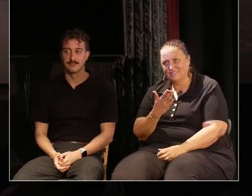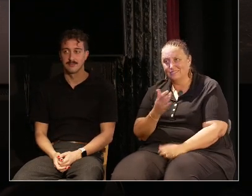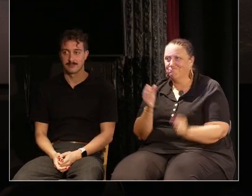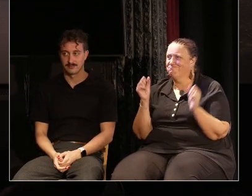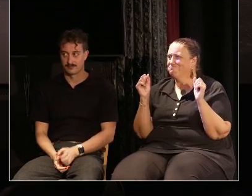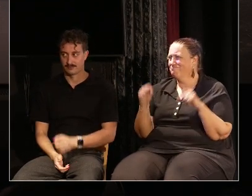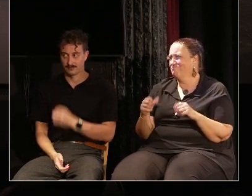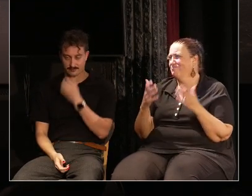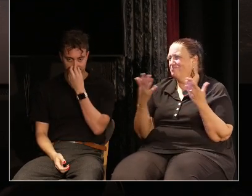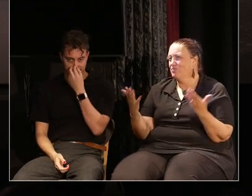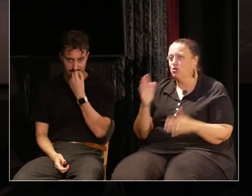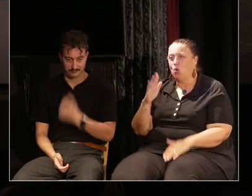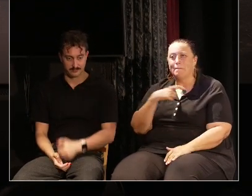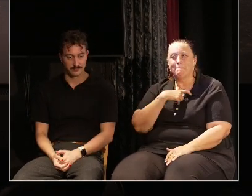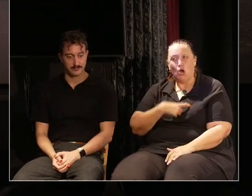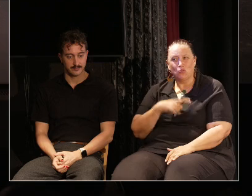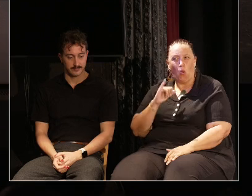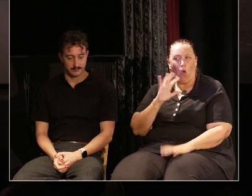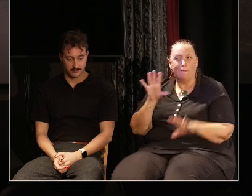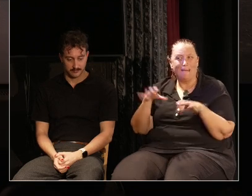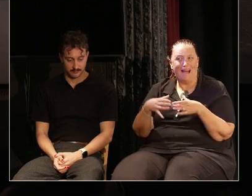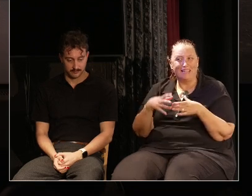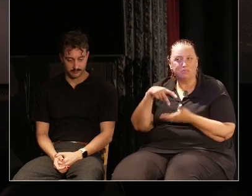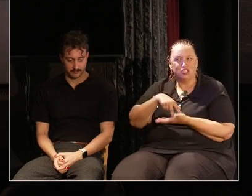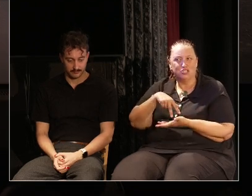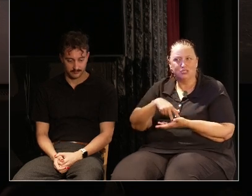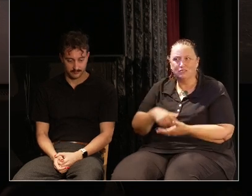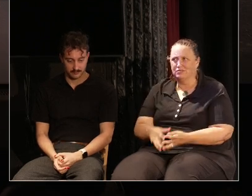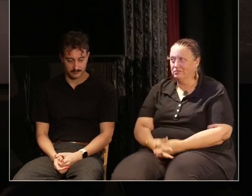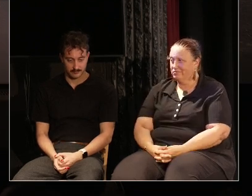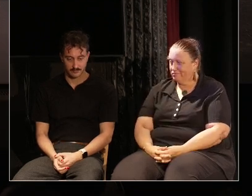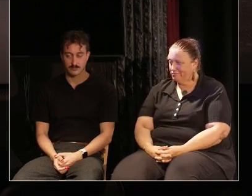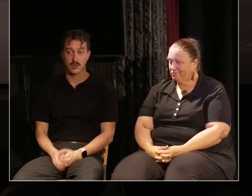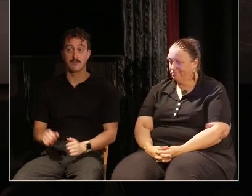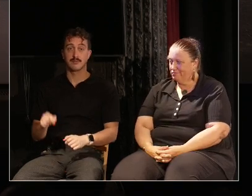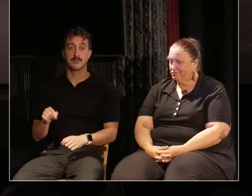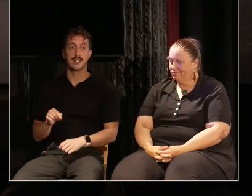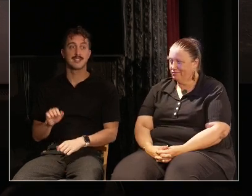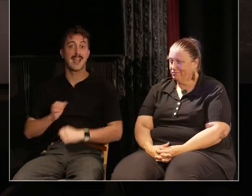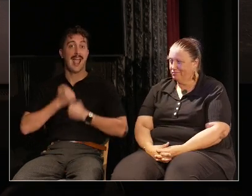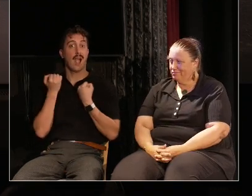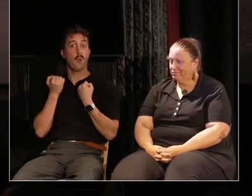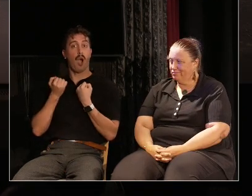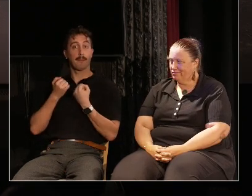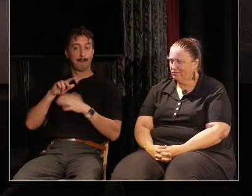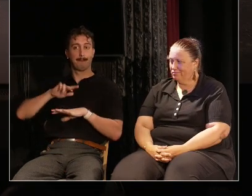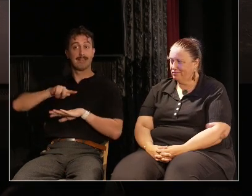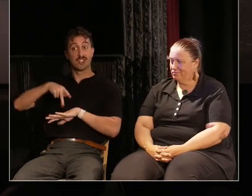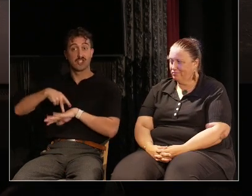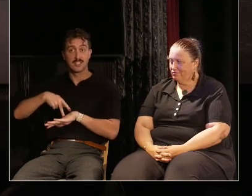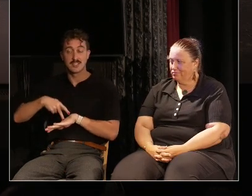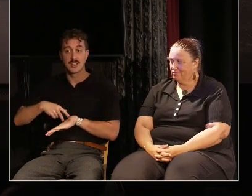This is your personal or party position? I mean, that's our position. I mean, we don't support discrimination.